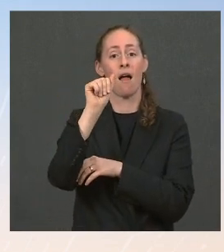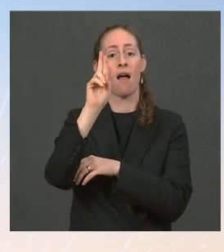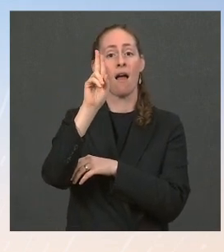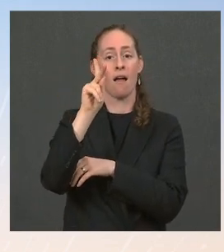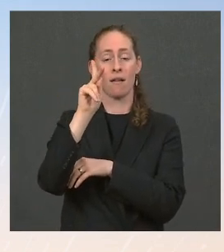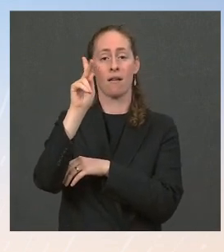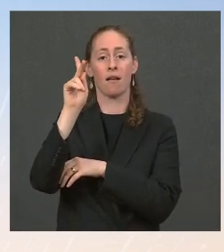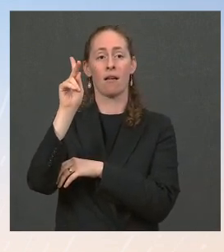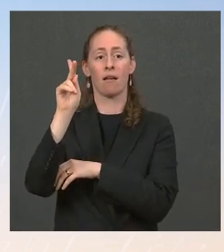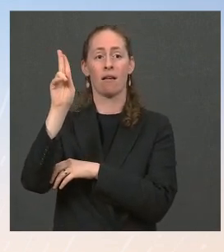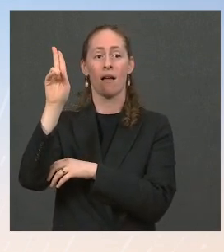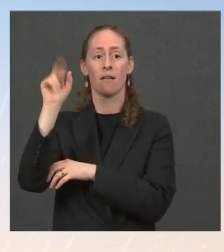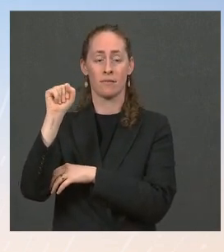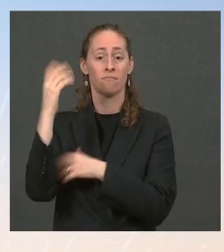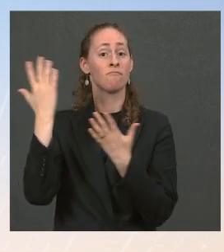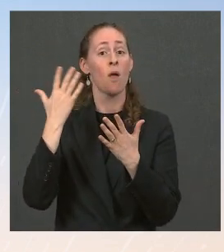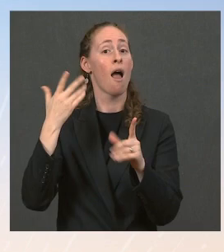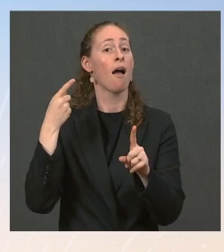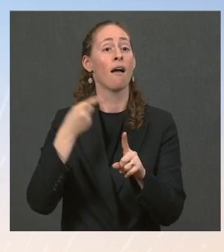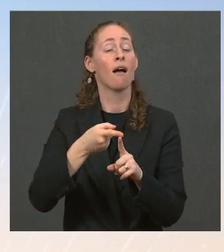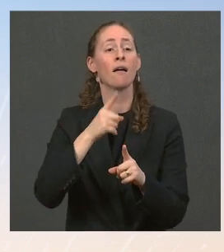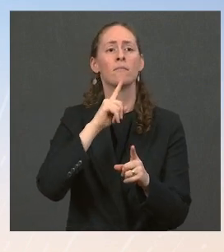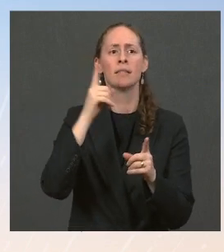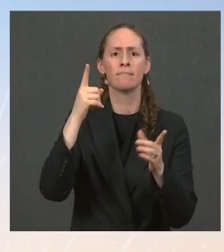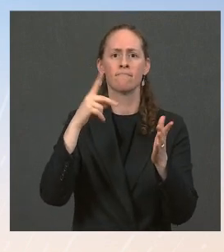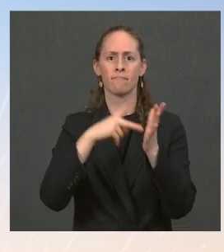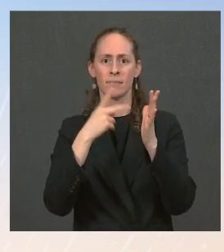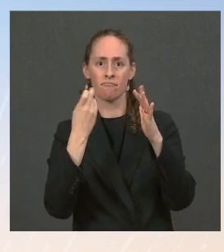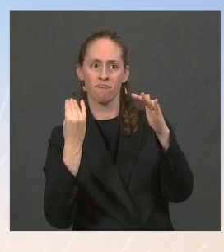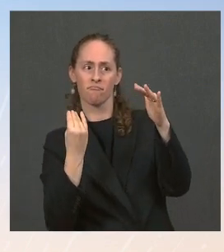to be an indication, and I think this is a message the president also sent